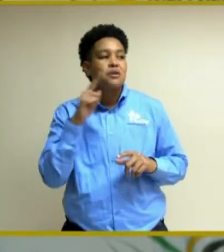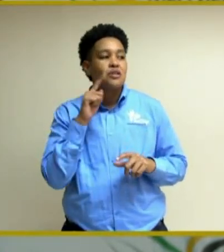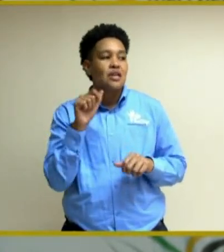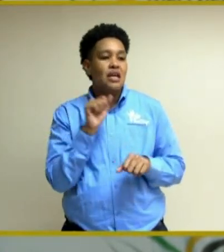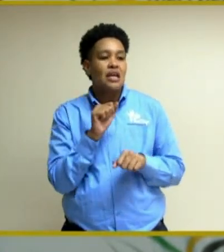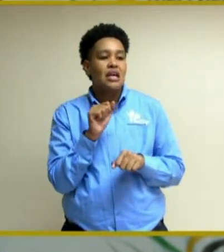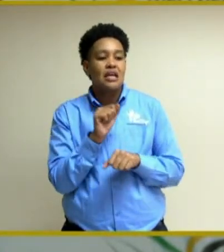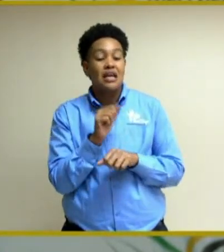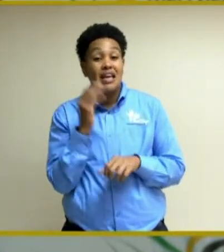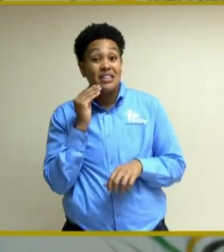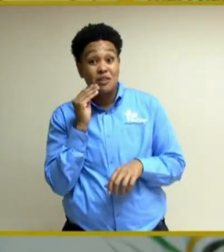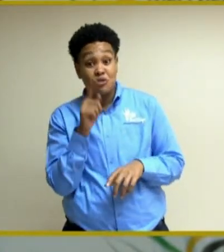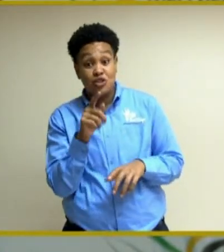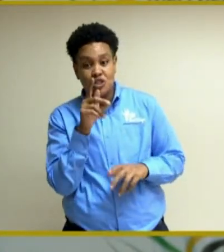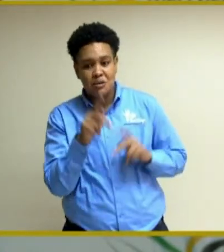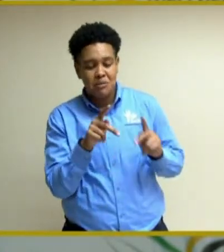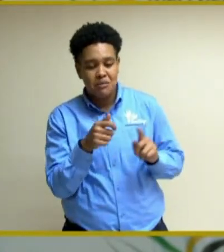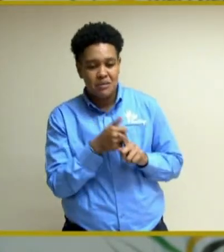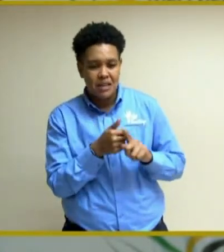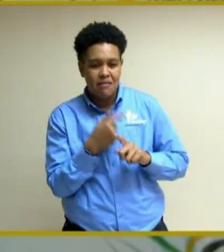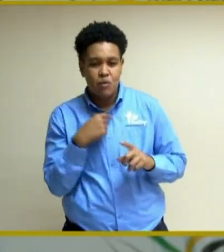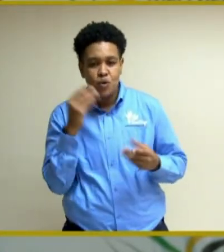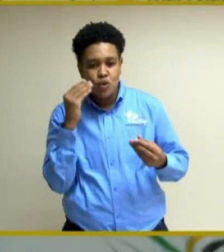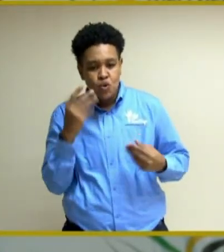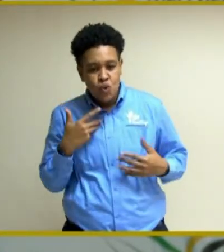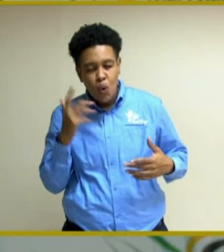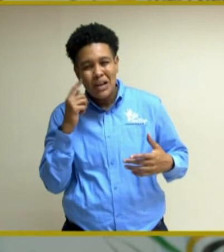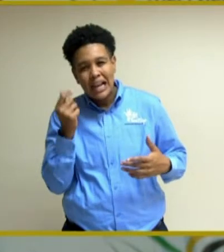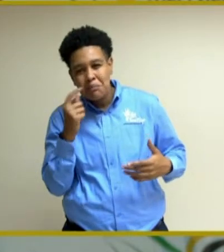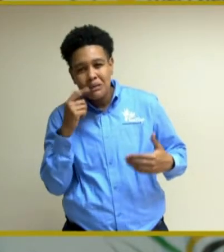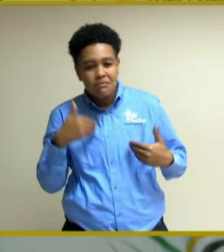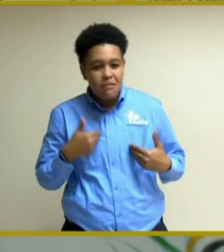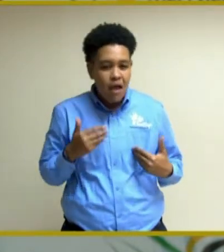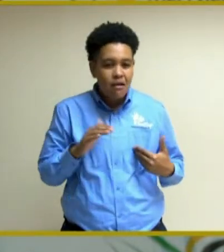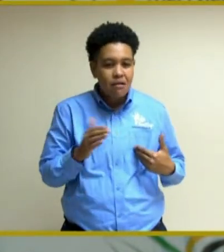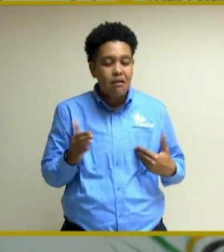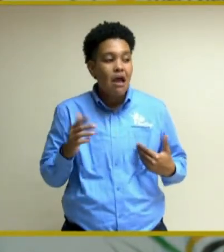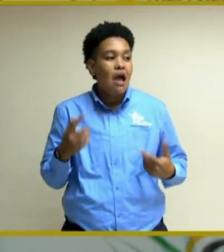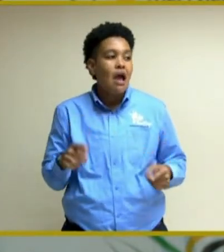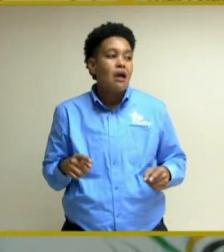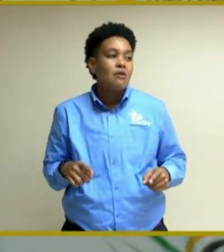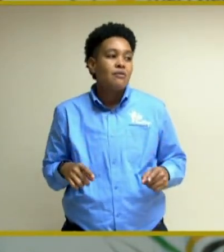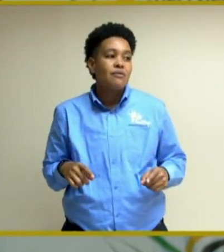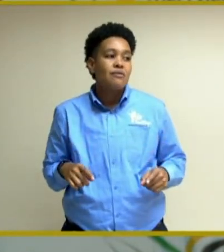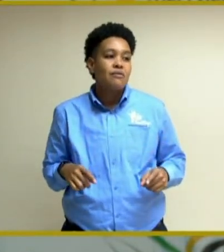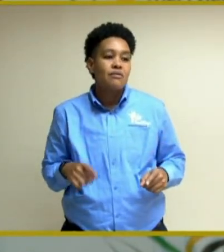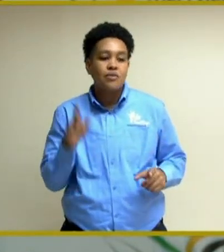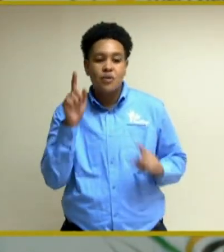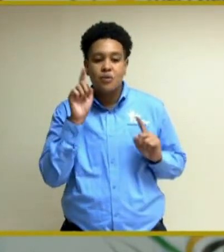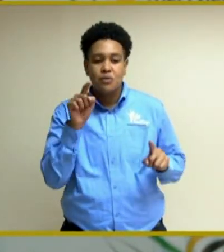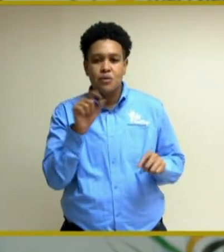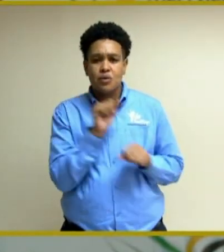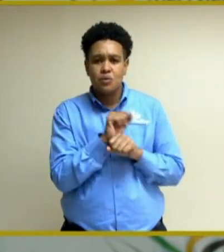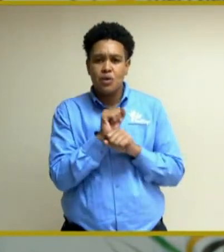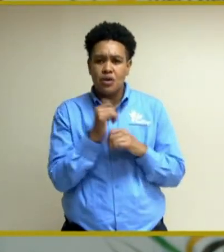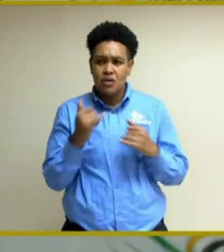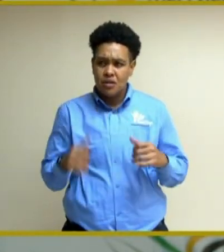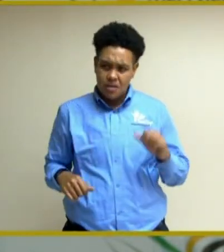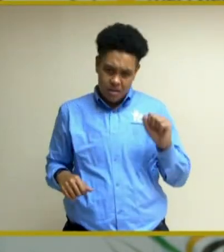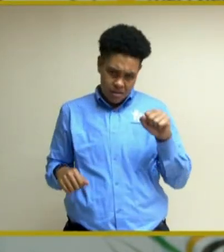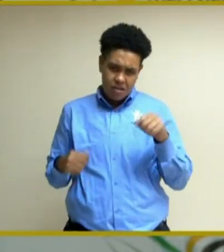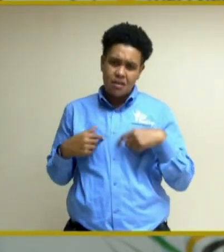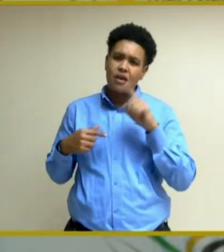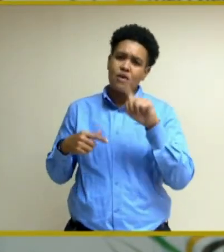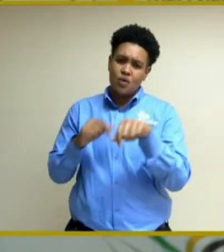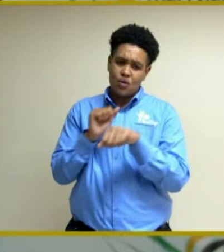experiences persons would have, and we were told that we would have had those. So you went to work. You went to work today. Yes, Mr. Minister,